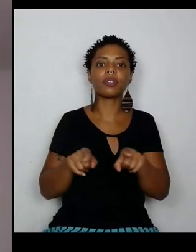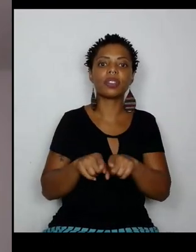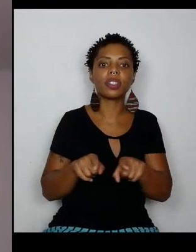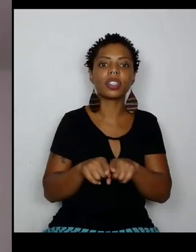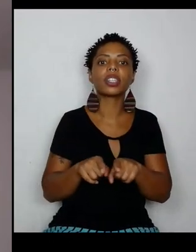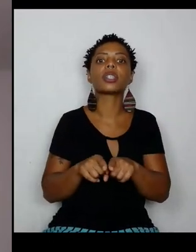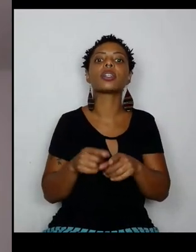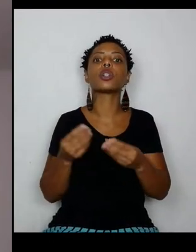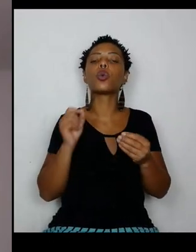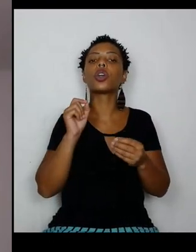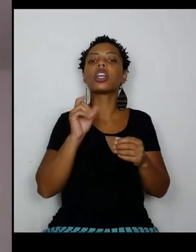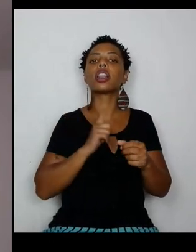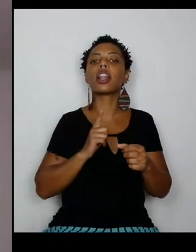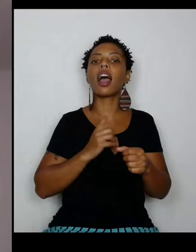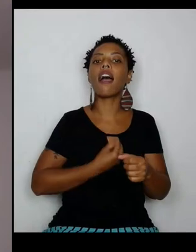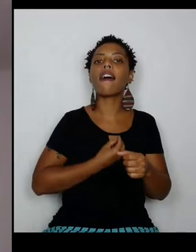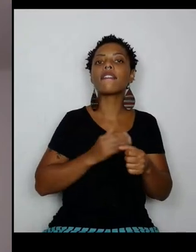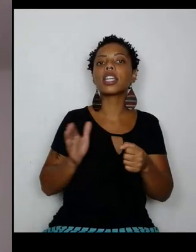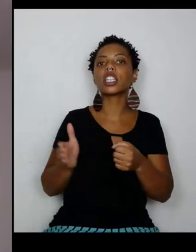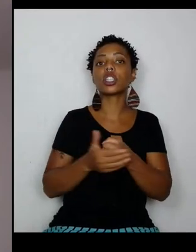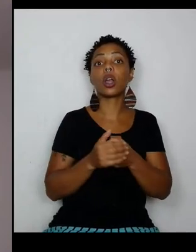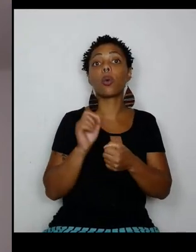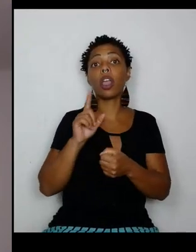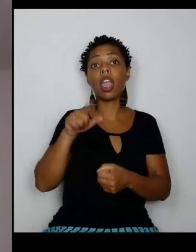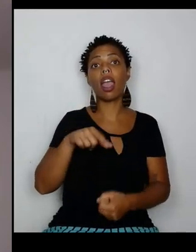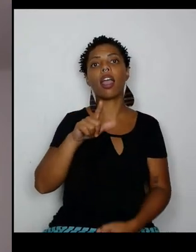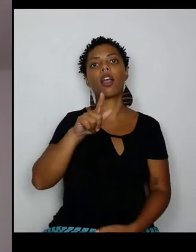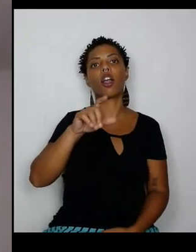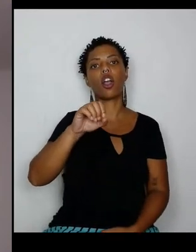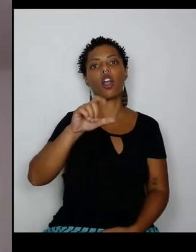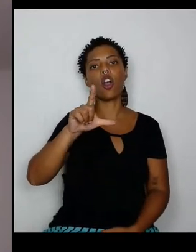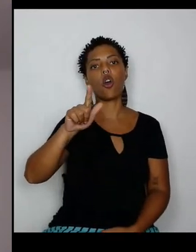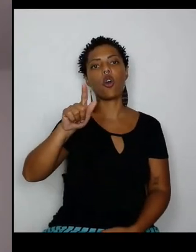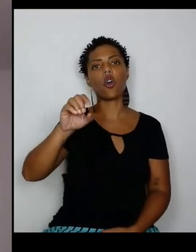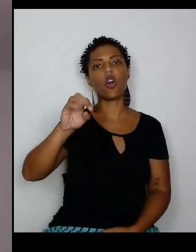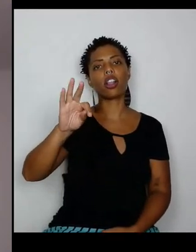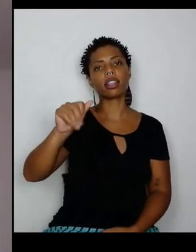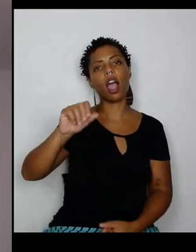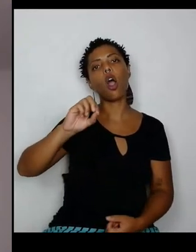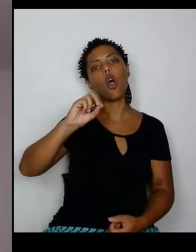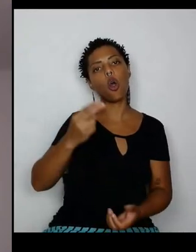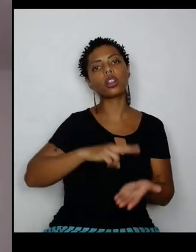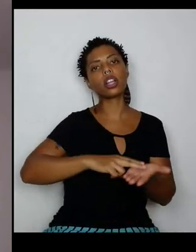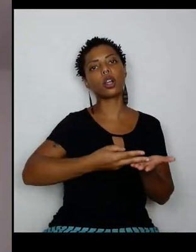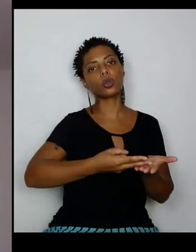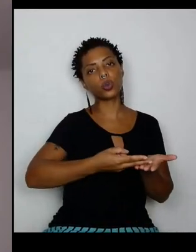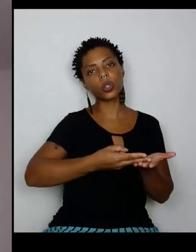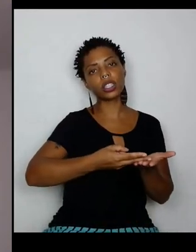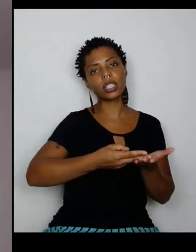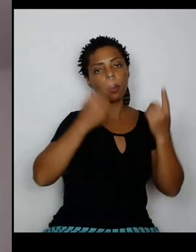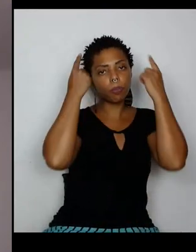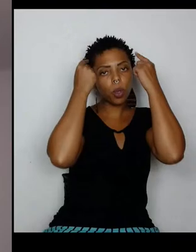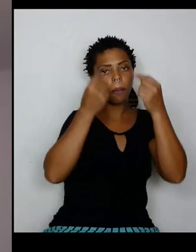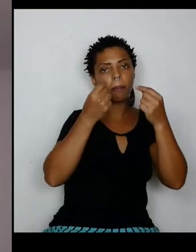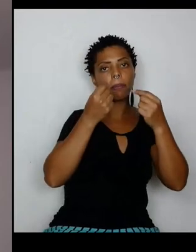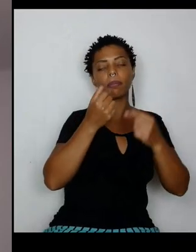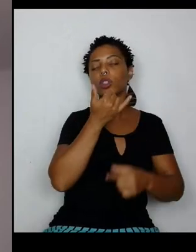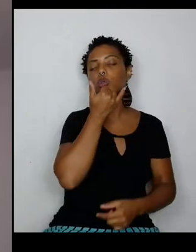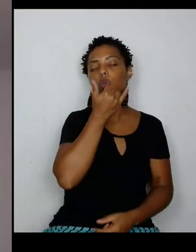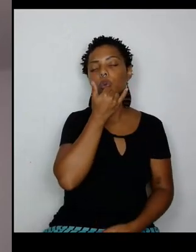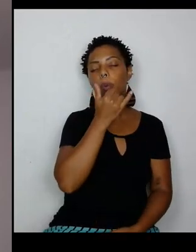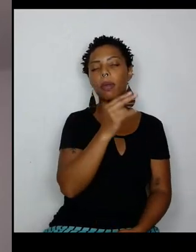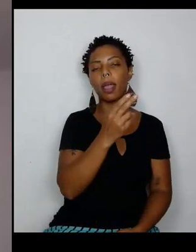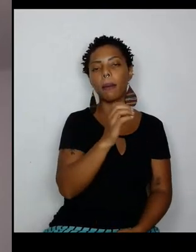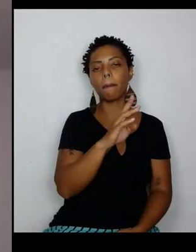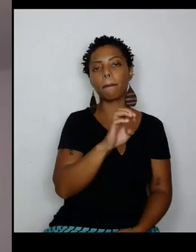there's also a hill they used to be hidden which is actually the calvary it's the place